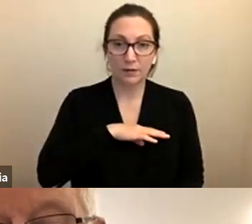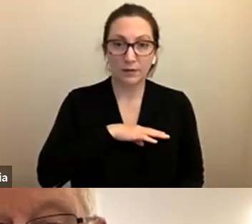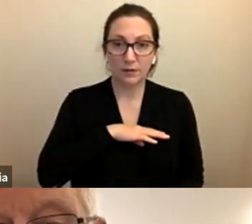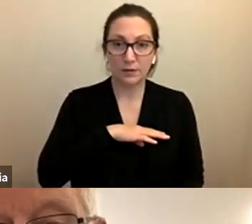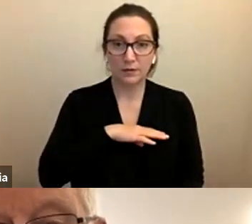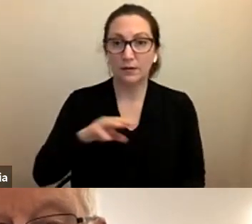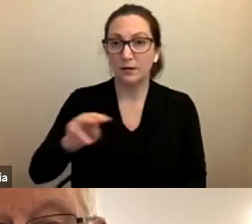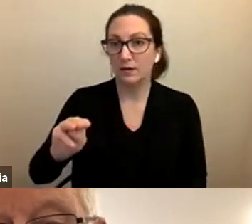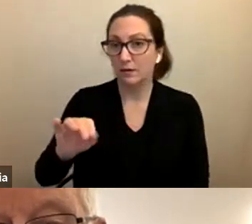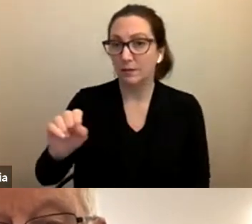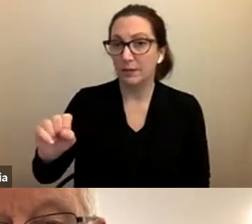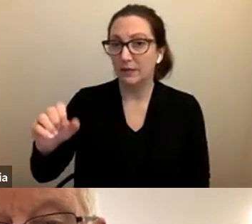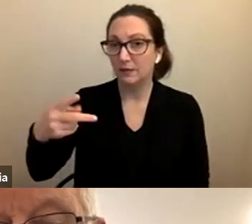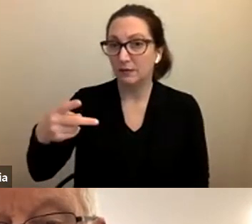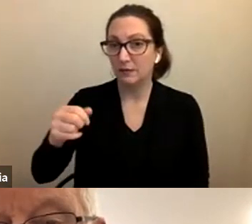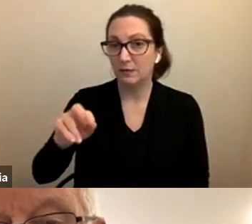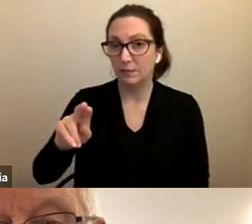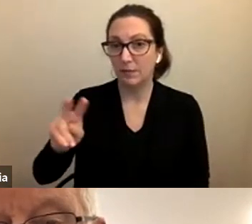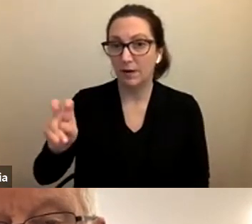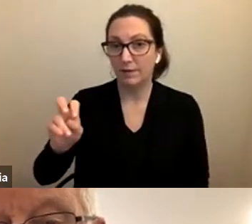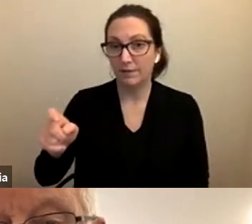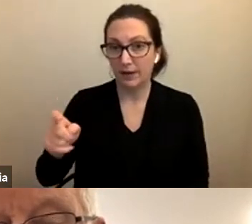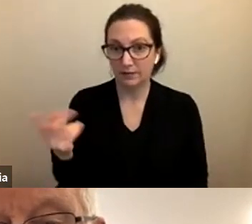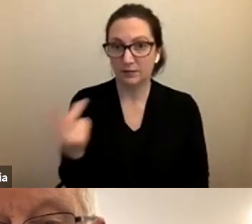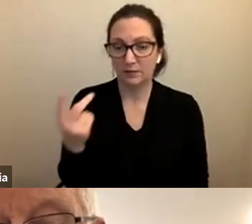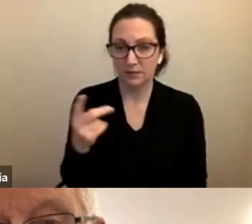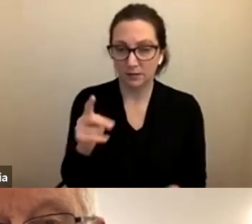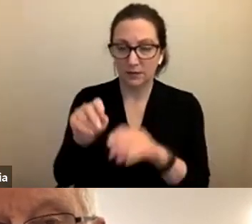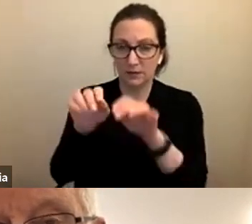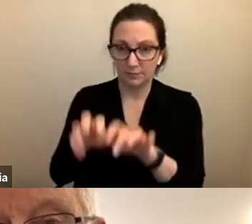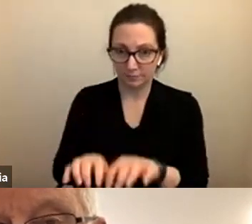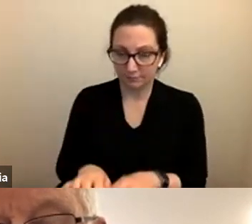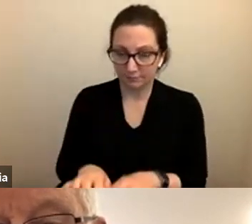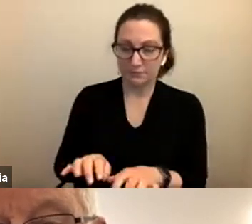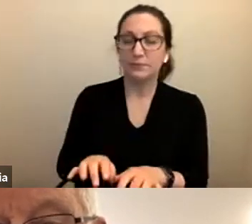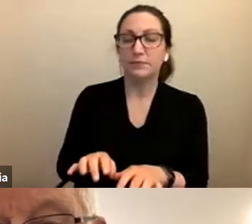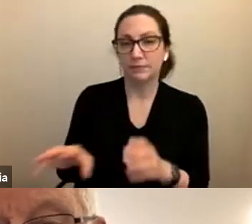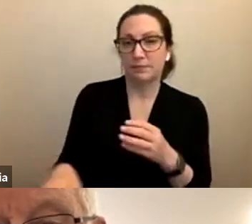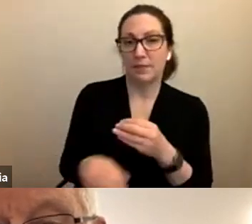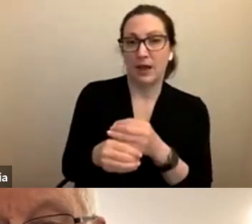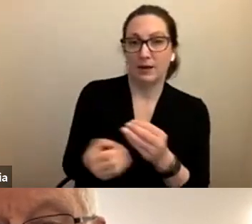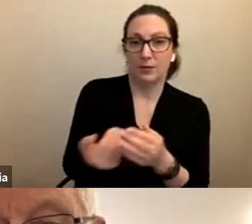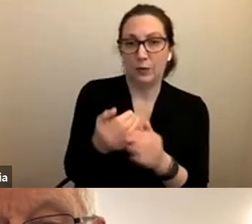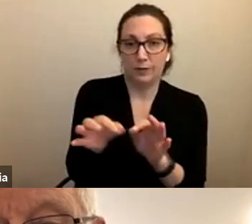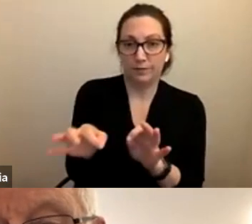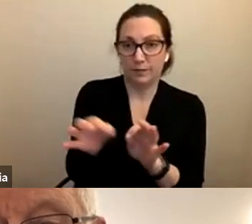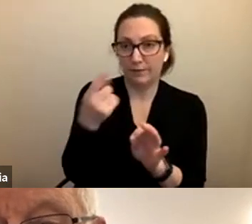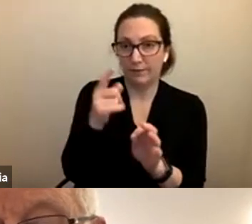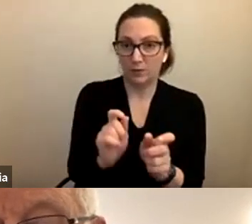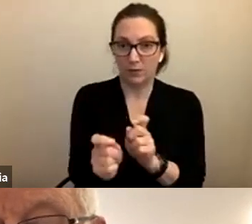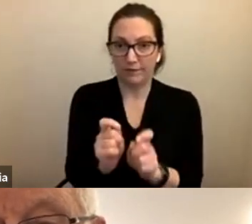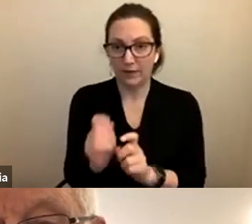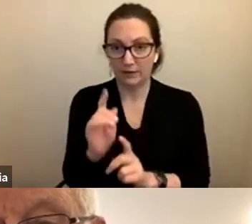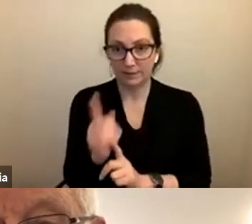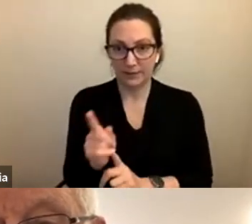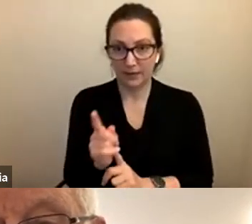Ms. Parvex and I got the language into the revised minutes. excellent, thank you. That was the